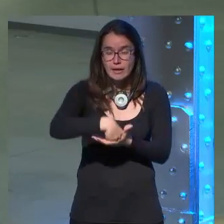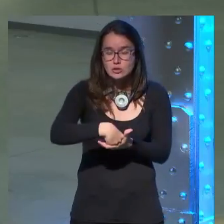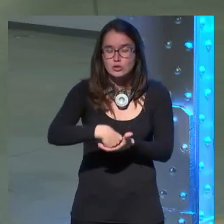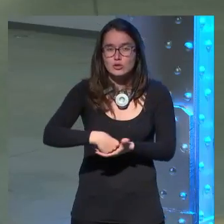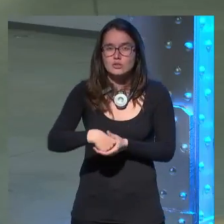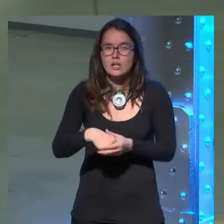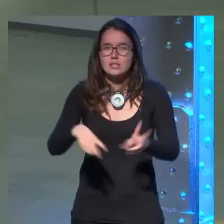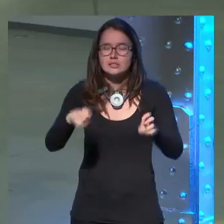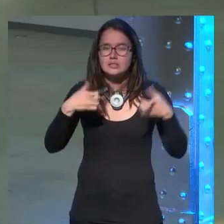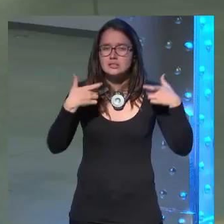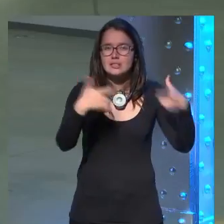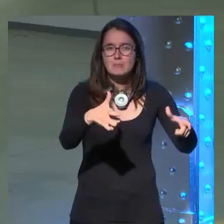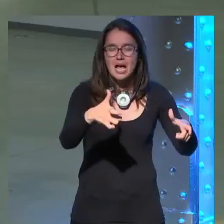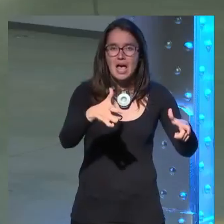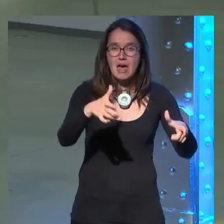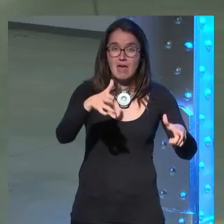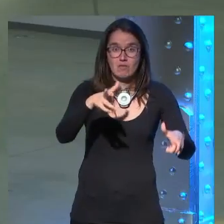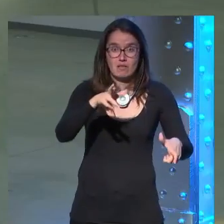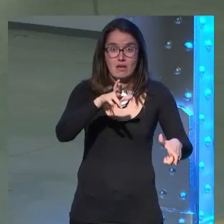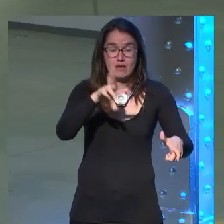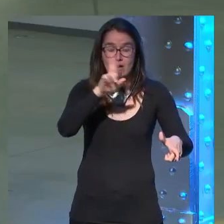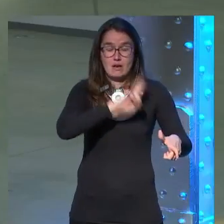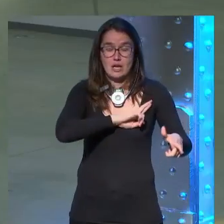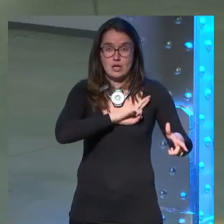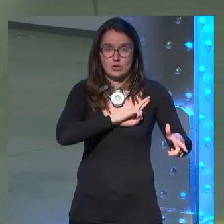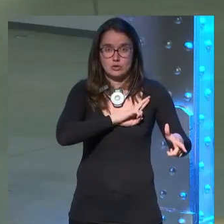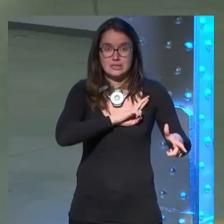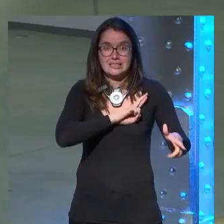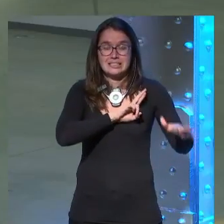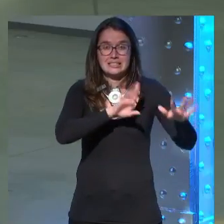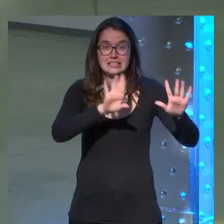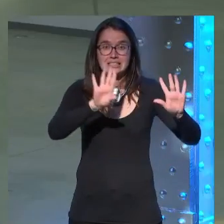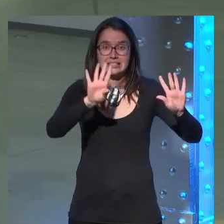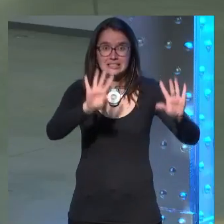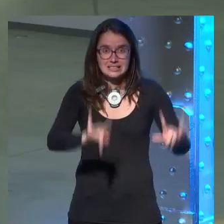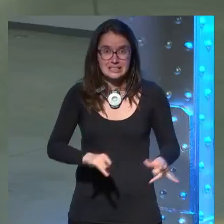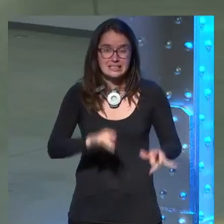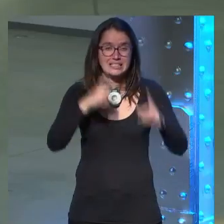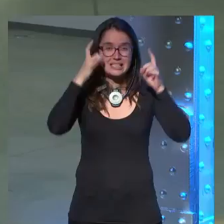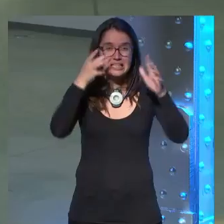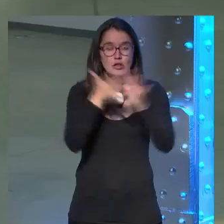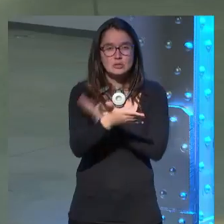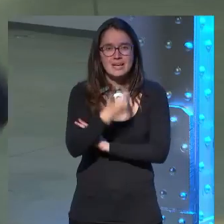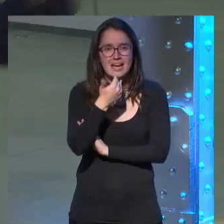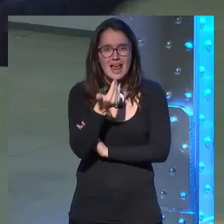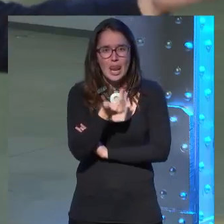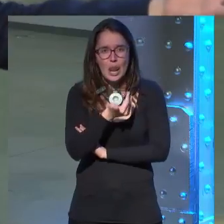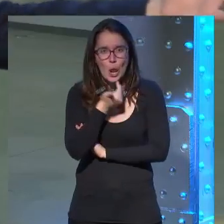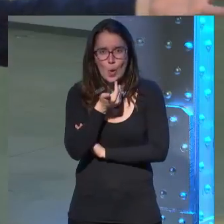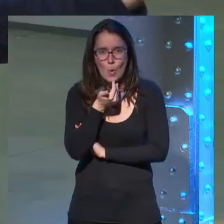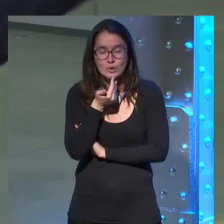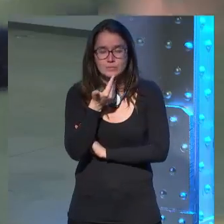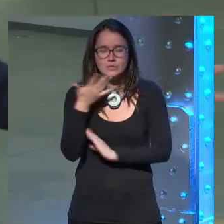theological strand, is that if you're after something to explain why there is all of this stuff. You see, there's so